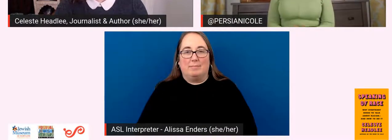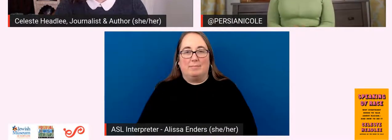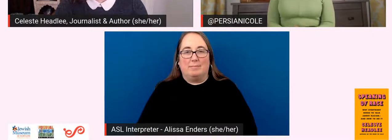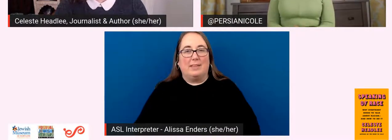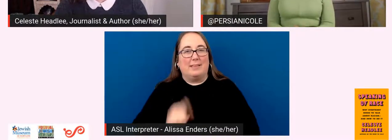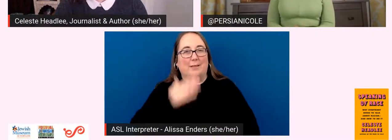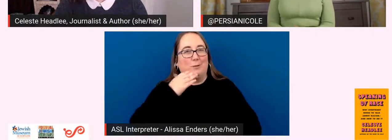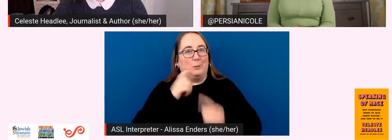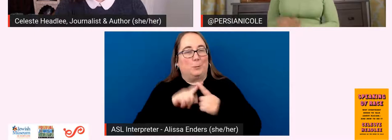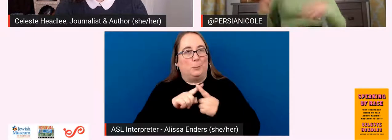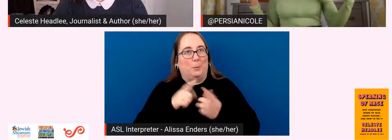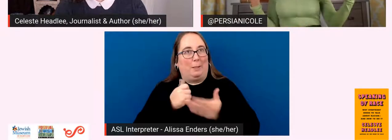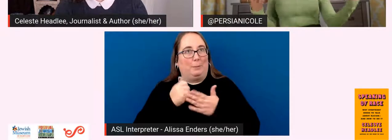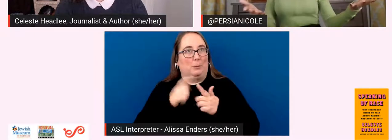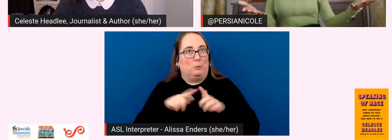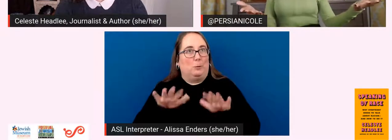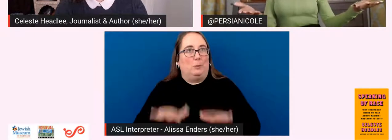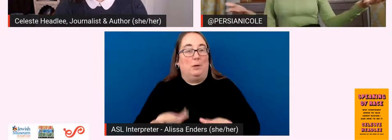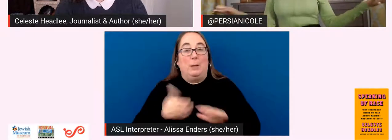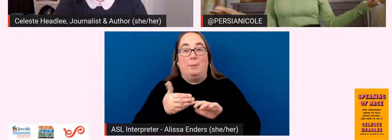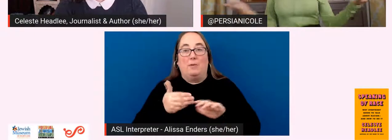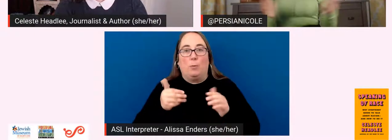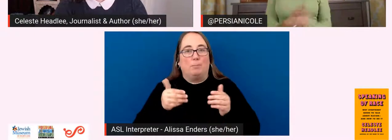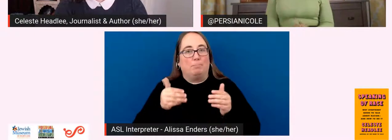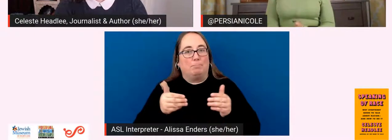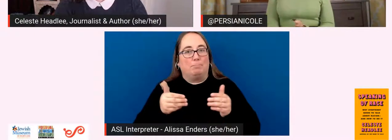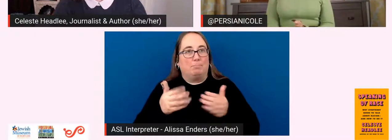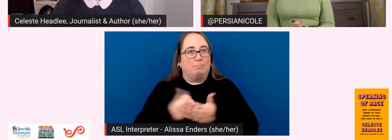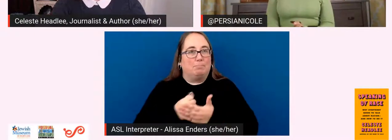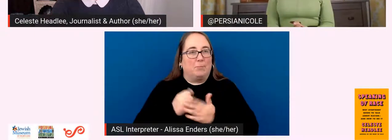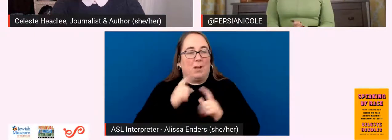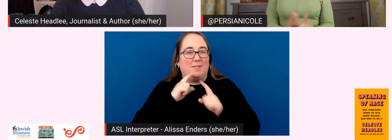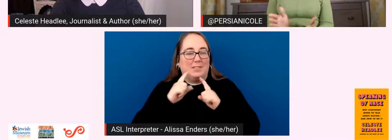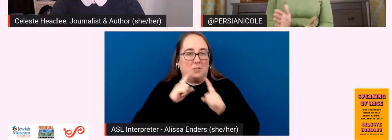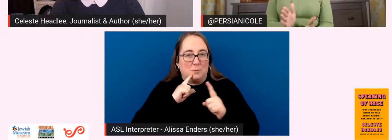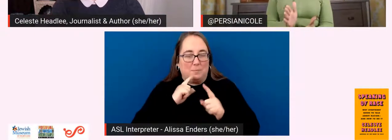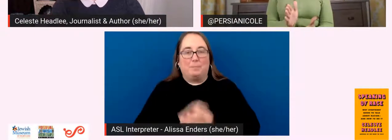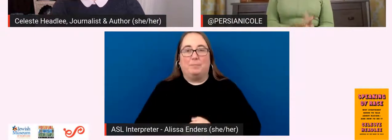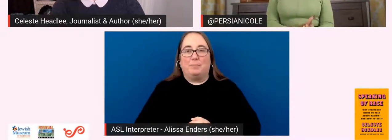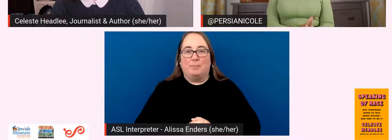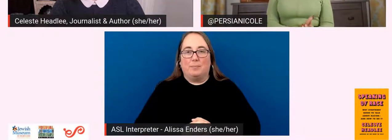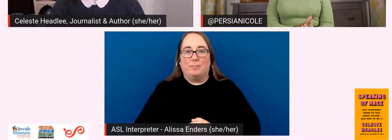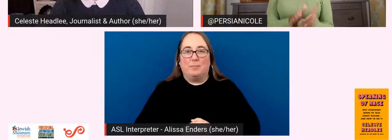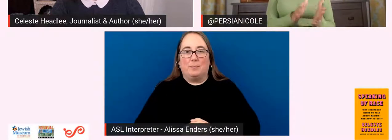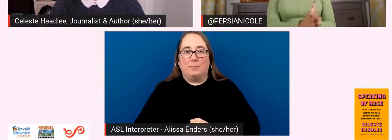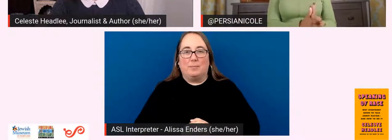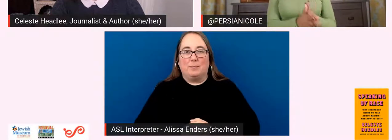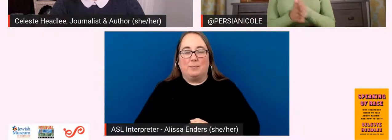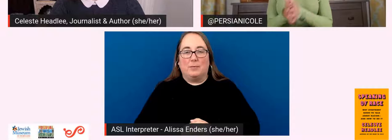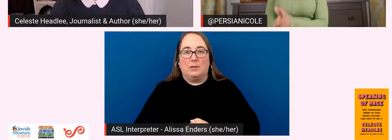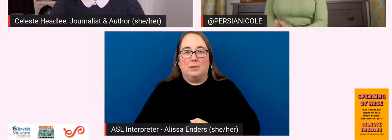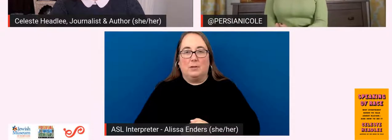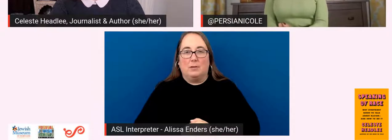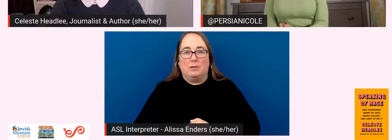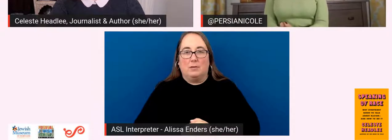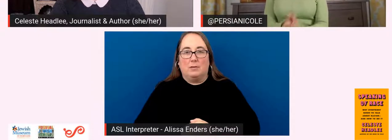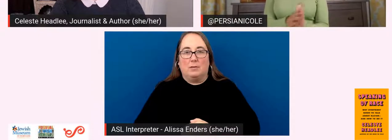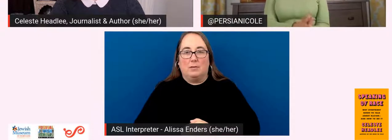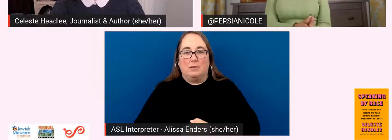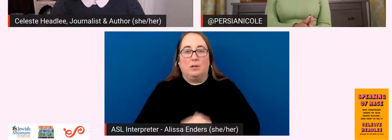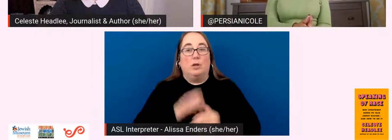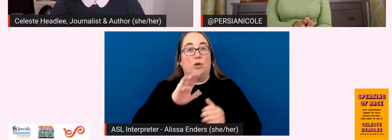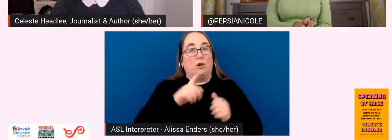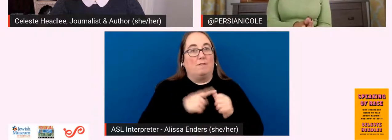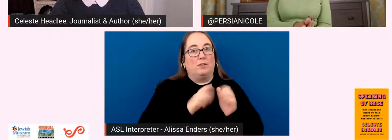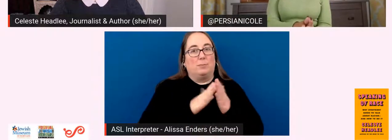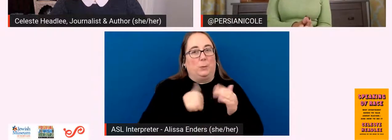different things. Before we have this important, much needed conversation and convo, I think the execution of your first book, We Need